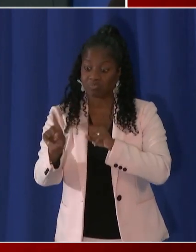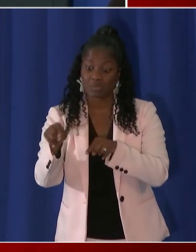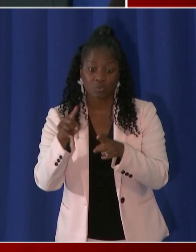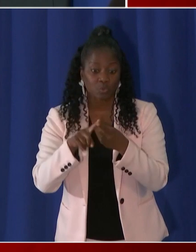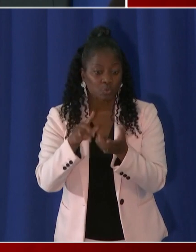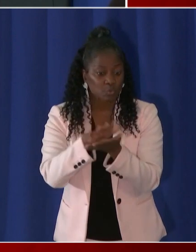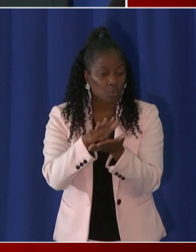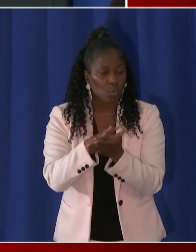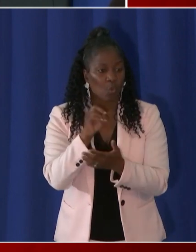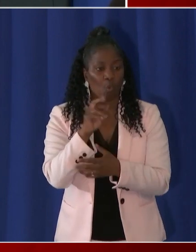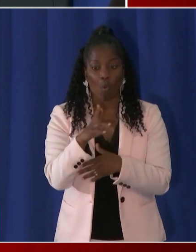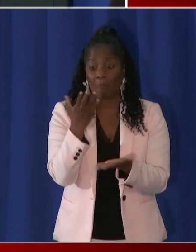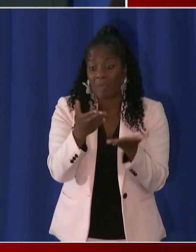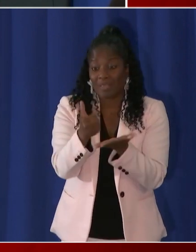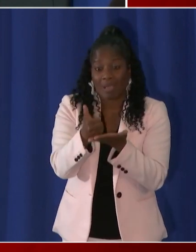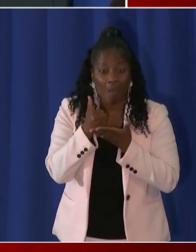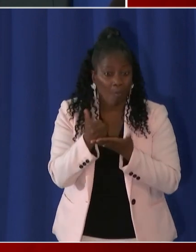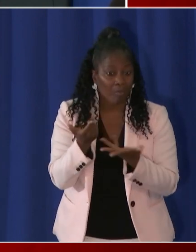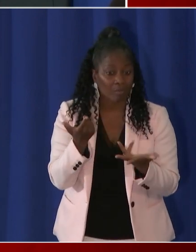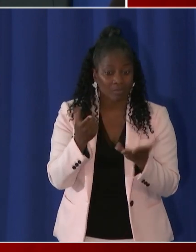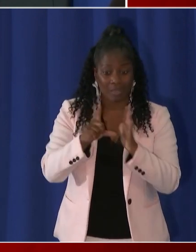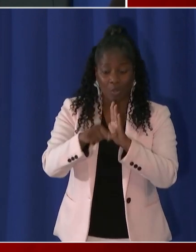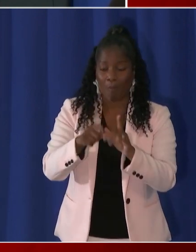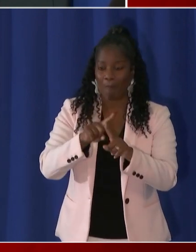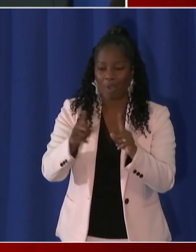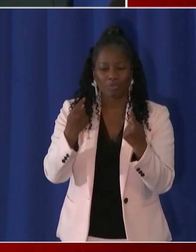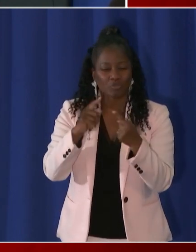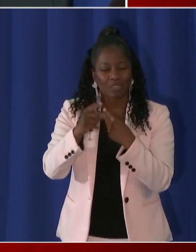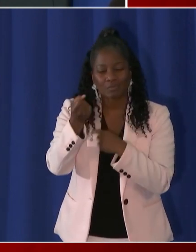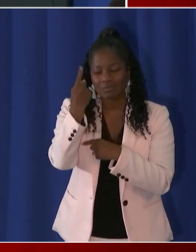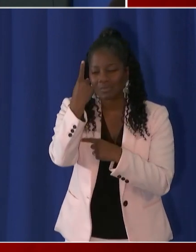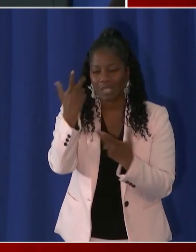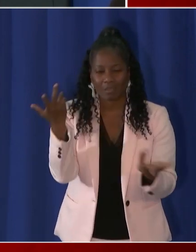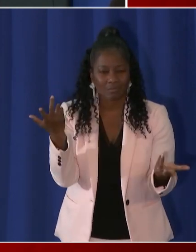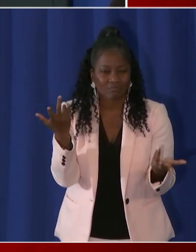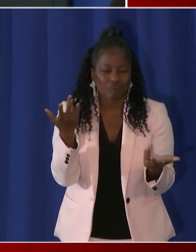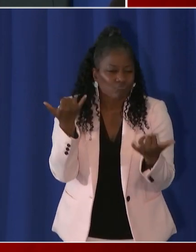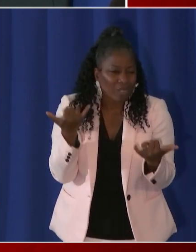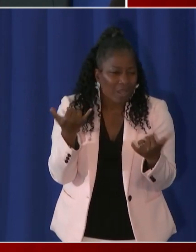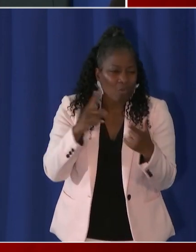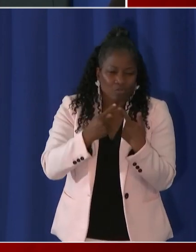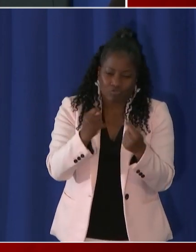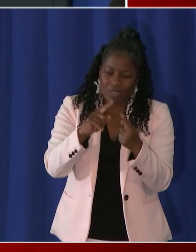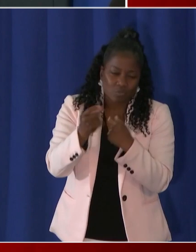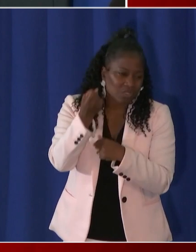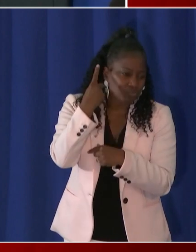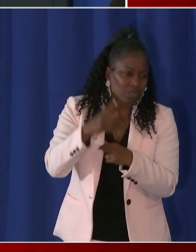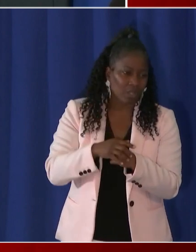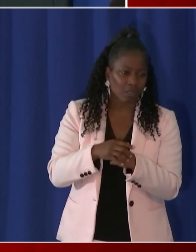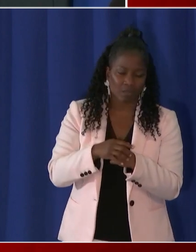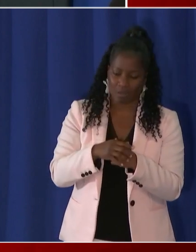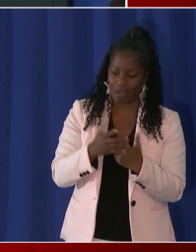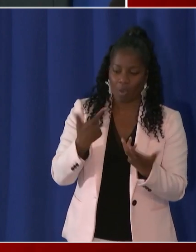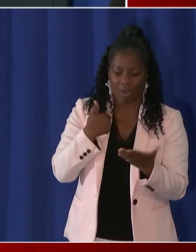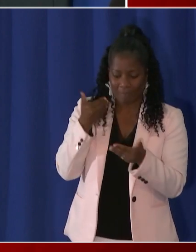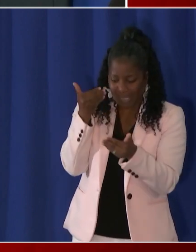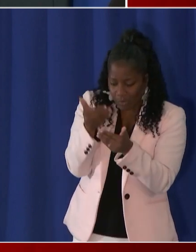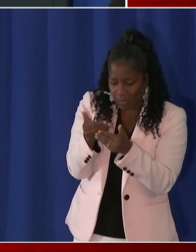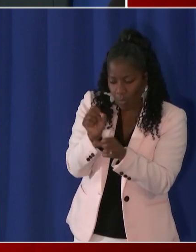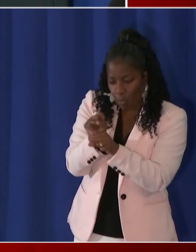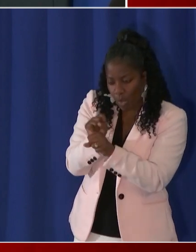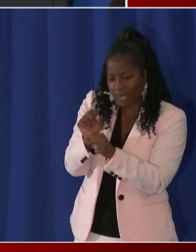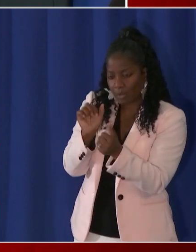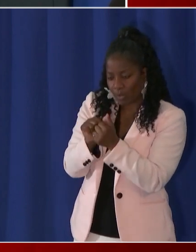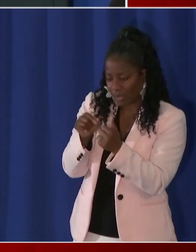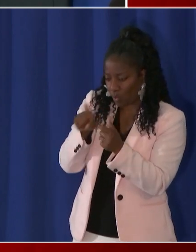school. I don't know, you know, that might be helpful to us in this space. We're just trying to understand, you know, at this point. Again, we're in very close, you know, proximity to